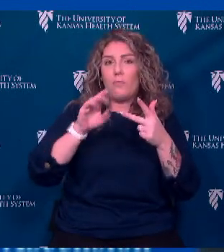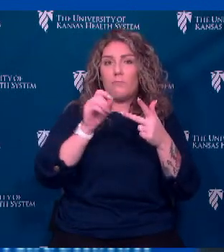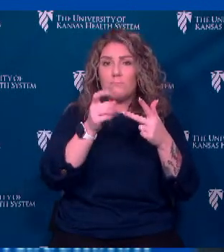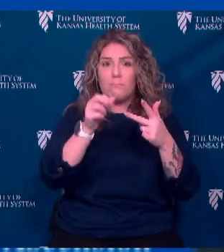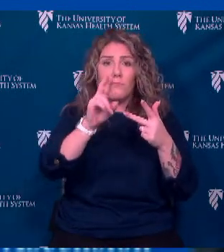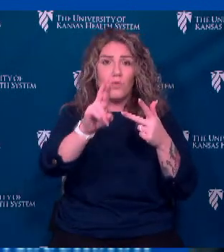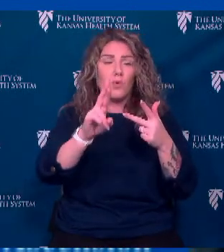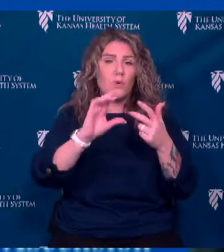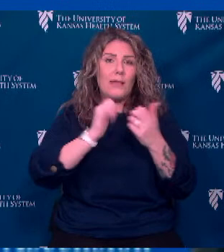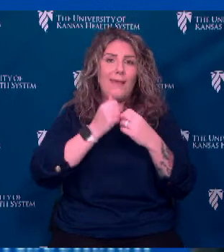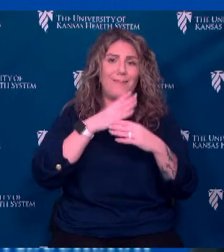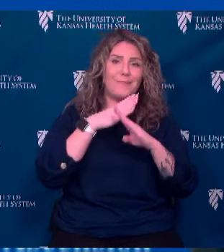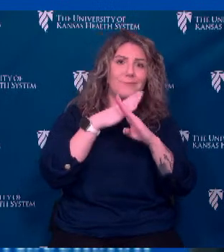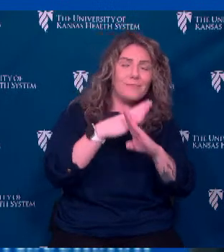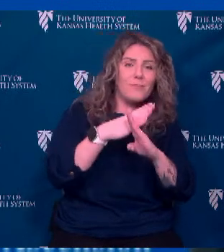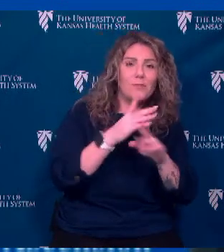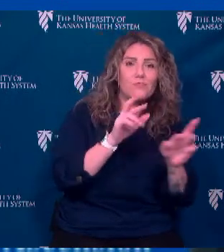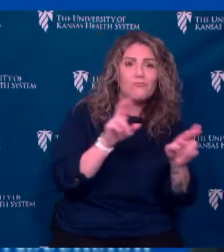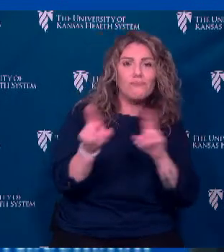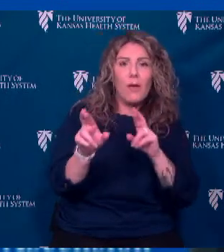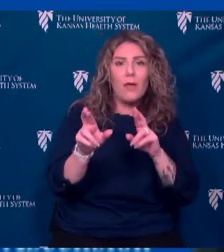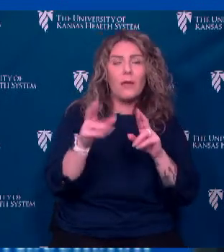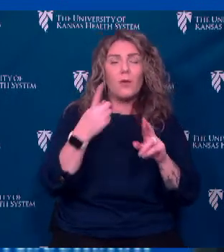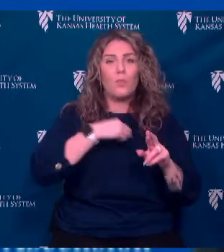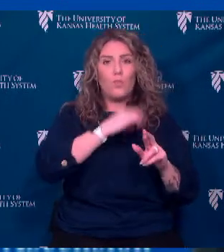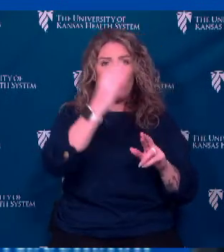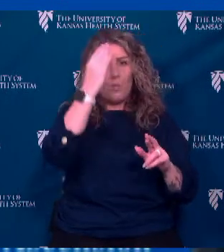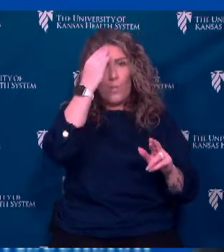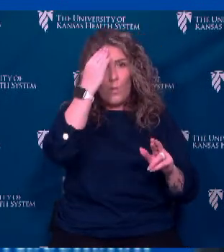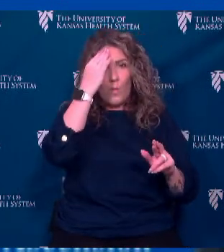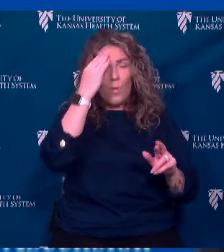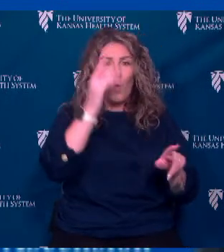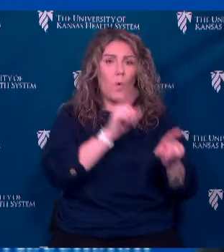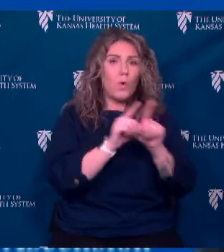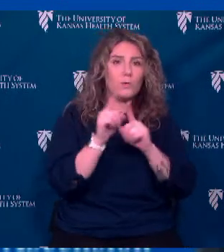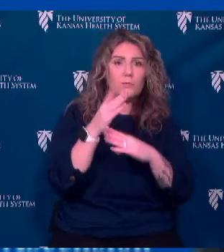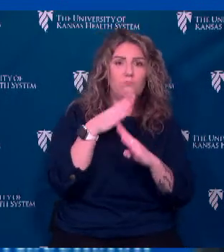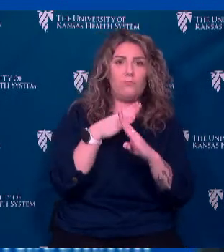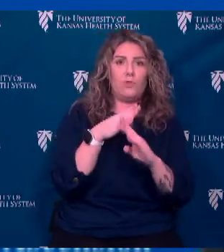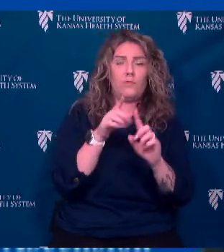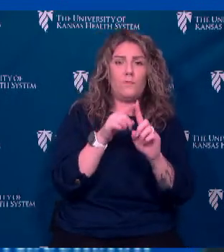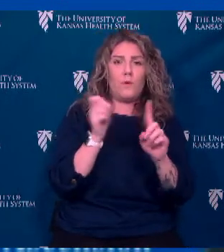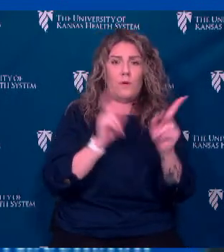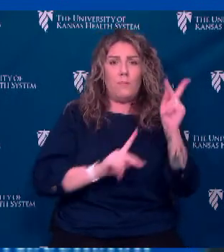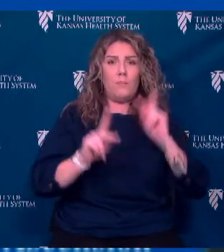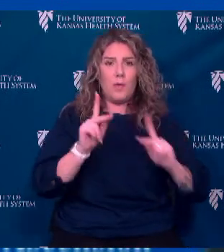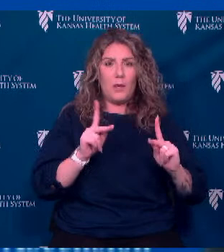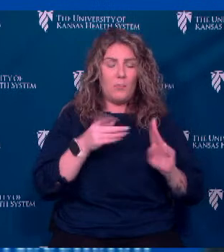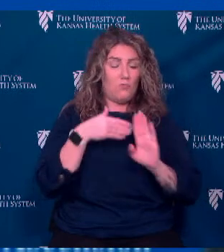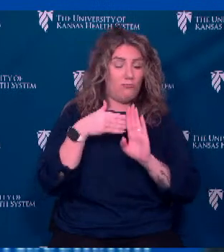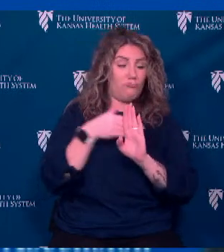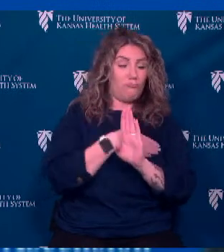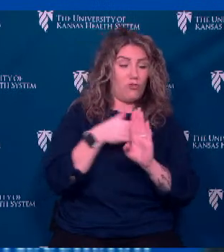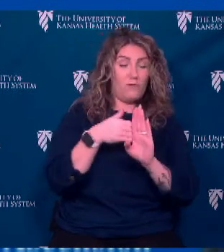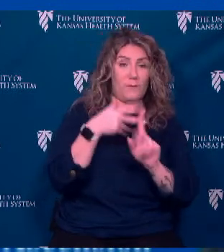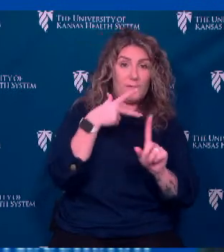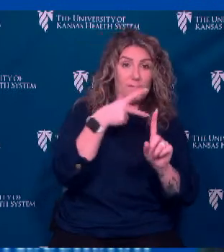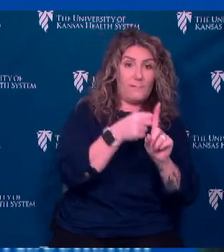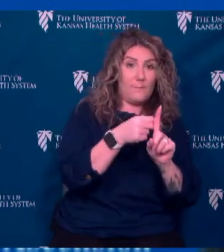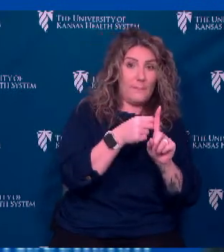defenses ready. We know that there's some also immunity that comes from people who have been previously